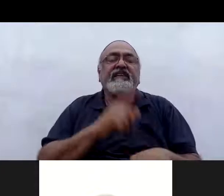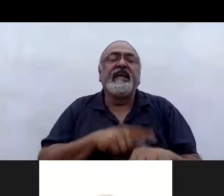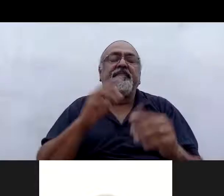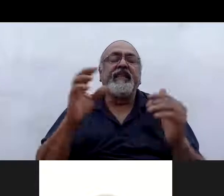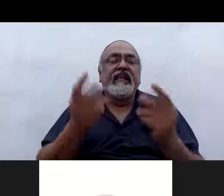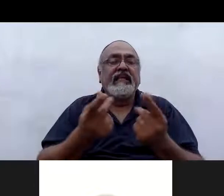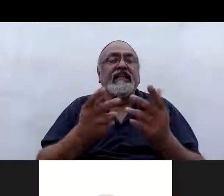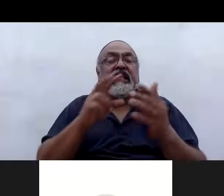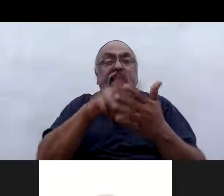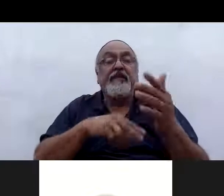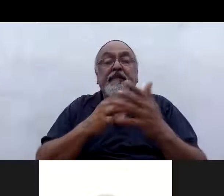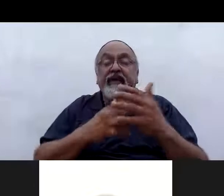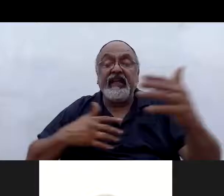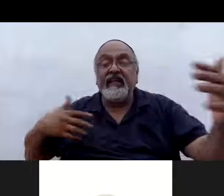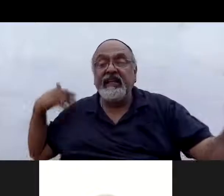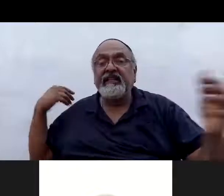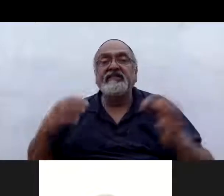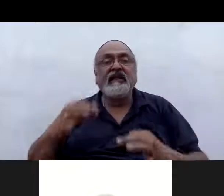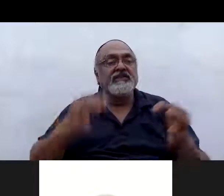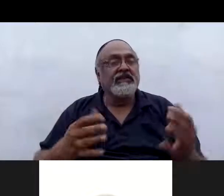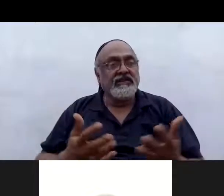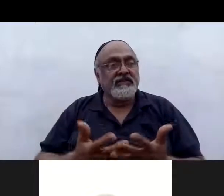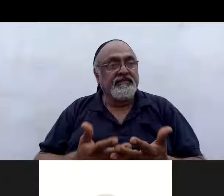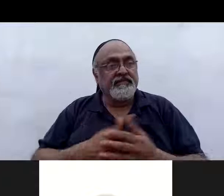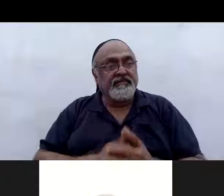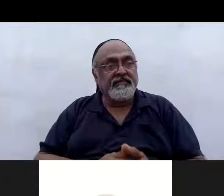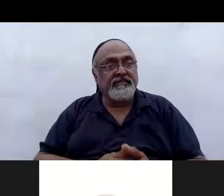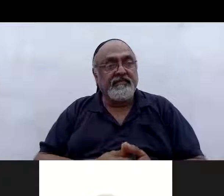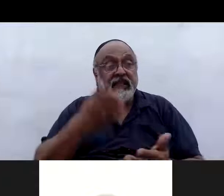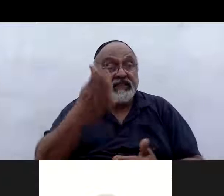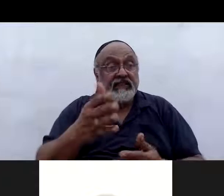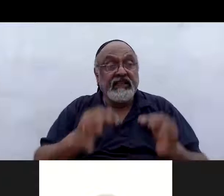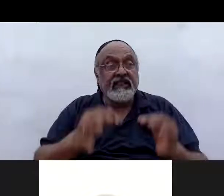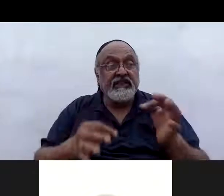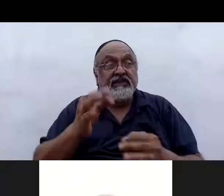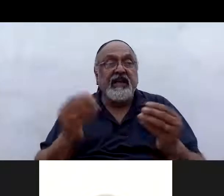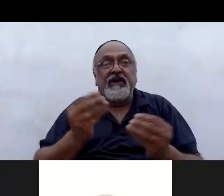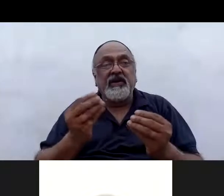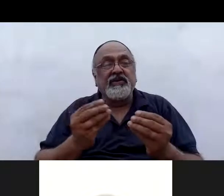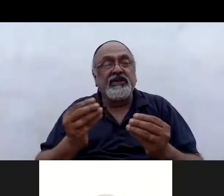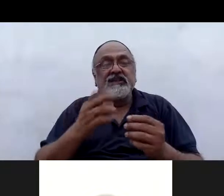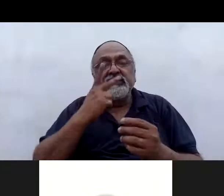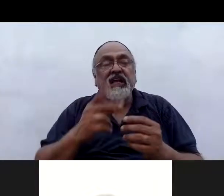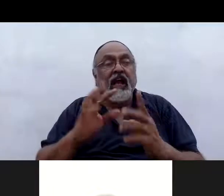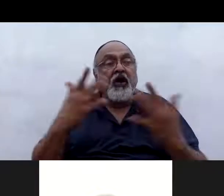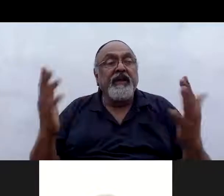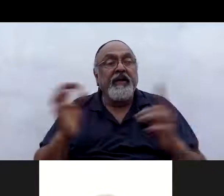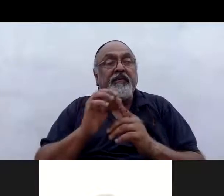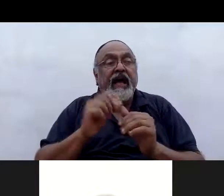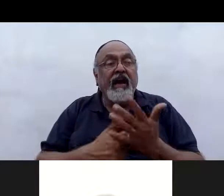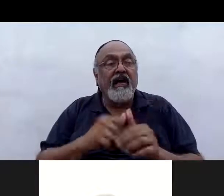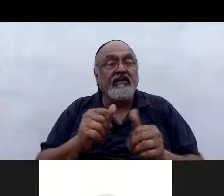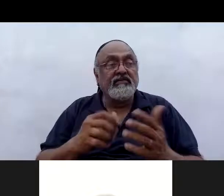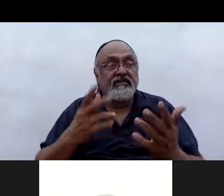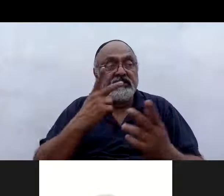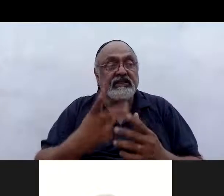to read huge judgments. This judgment, I guess, has let's see how many paragraphs this judgment